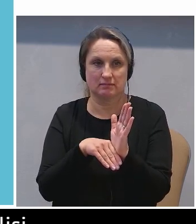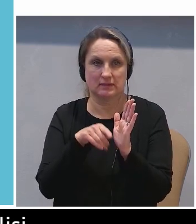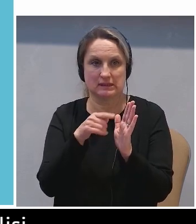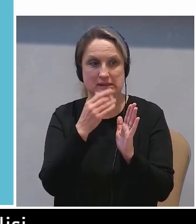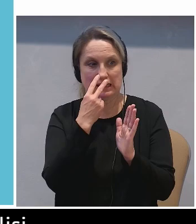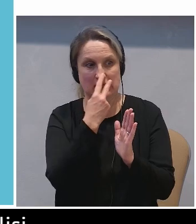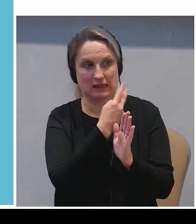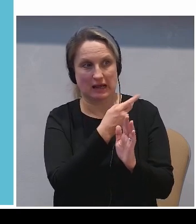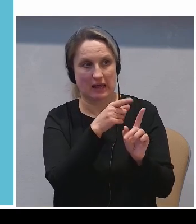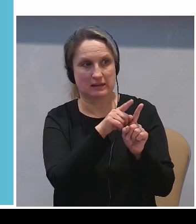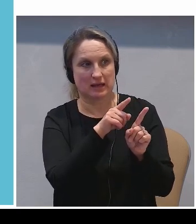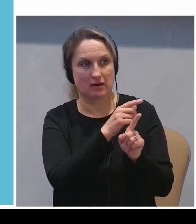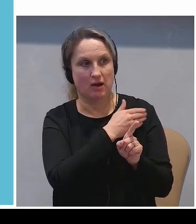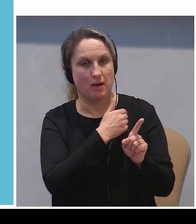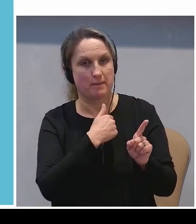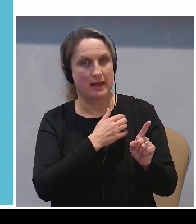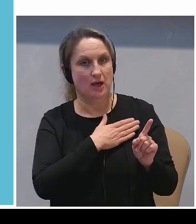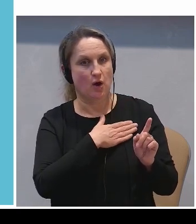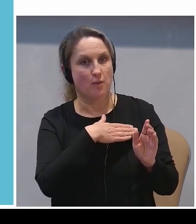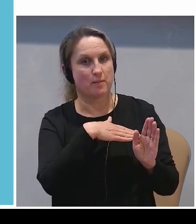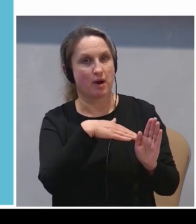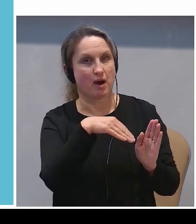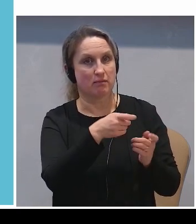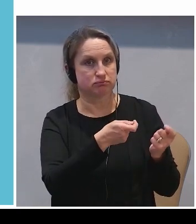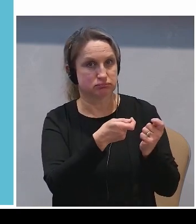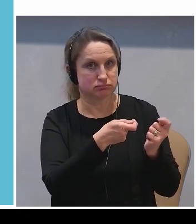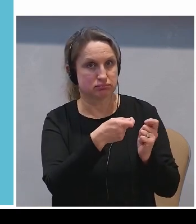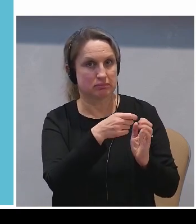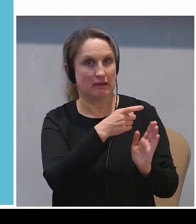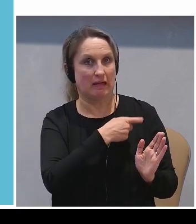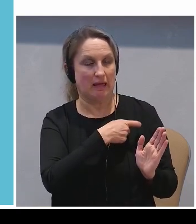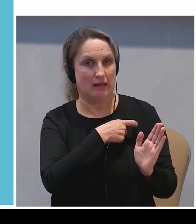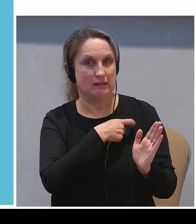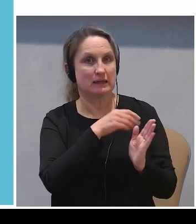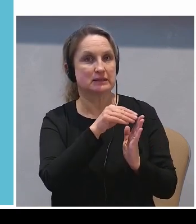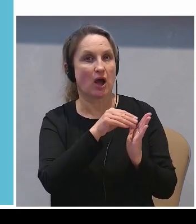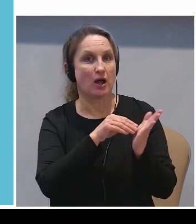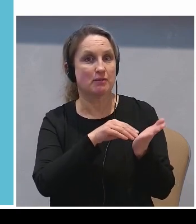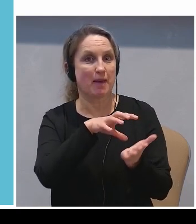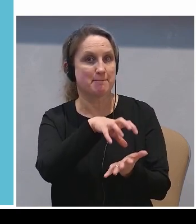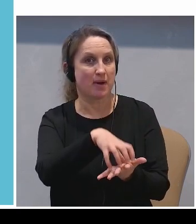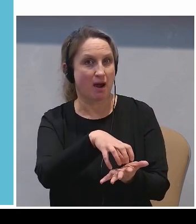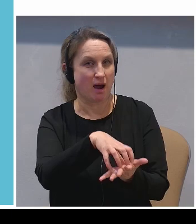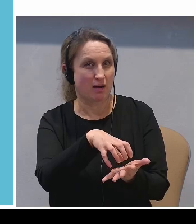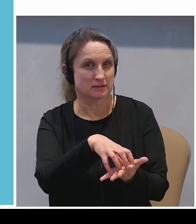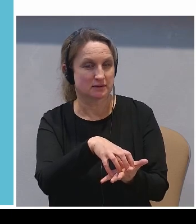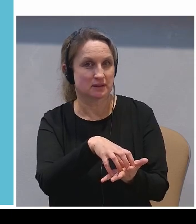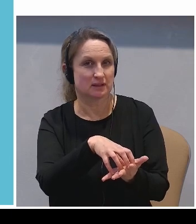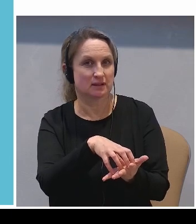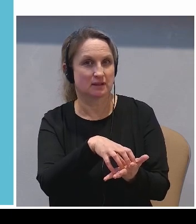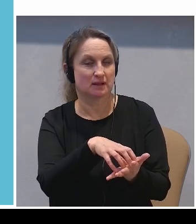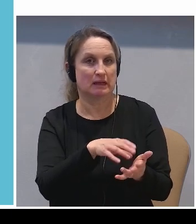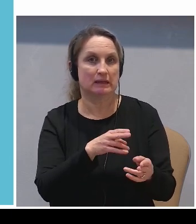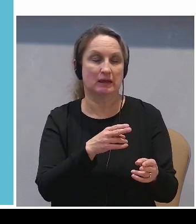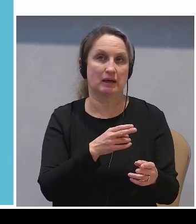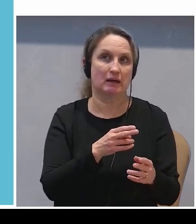Those are still regulated at national level. So it's still complicated to follow up on all the national regulations when we want to